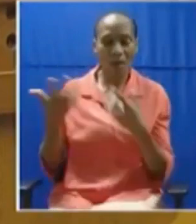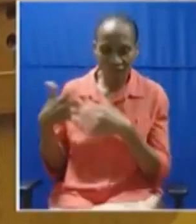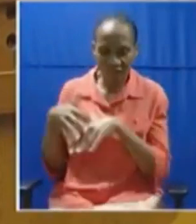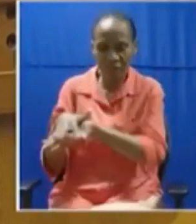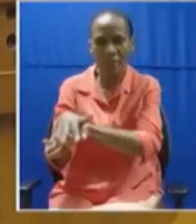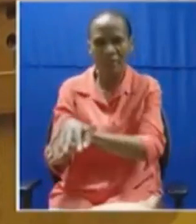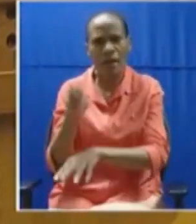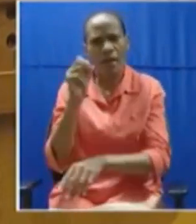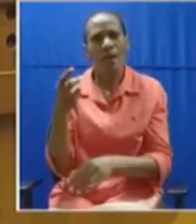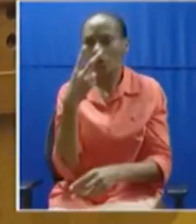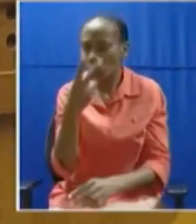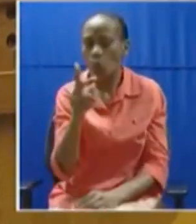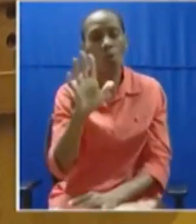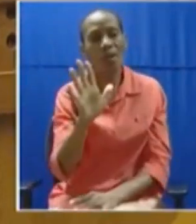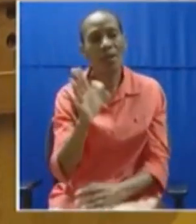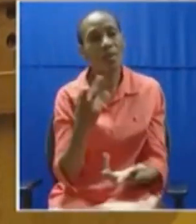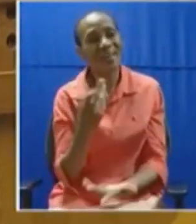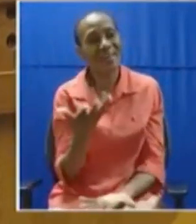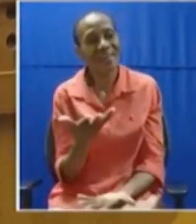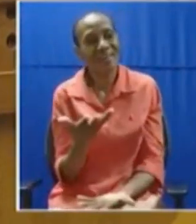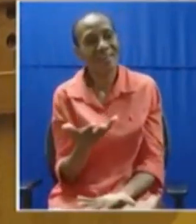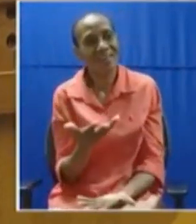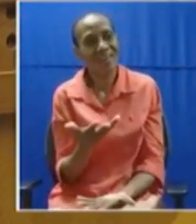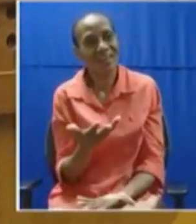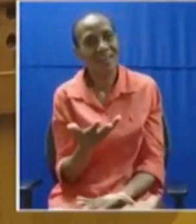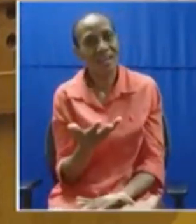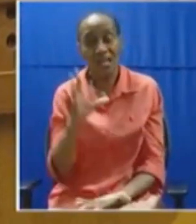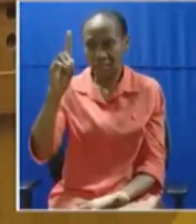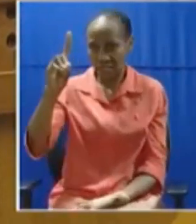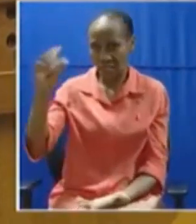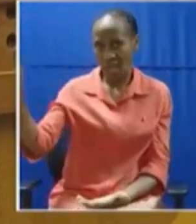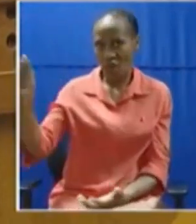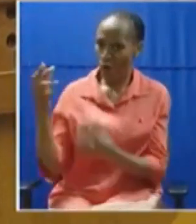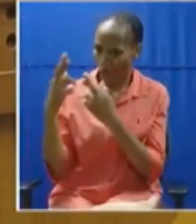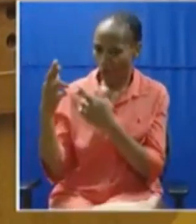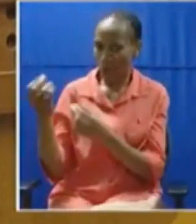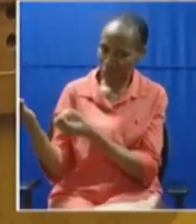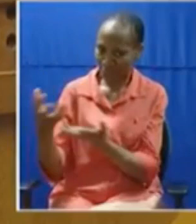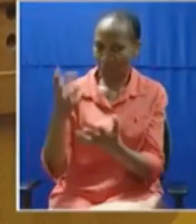one province in South Africa governed by the Democratic Alliance.